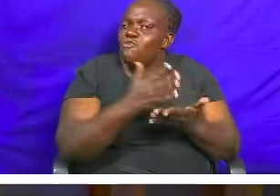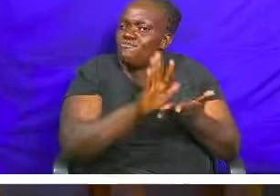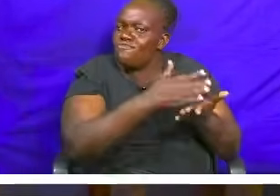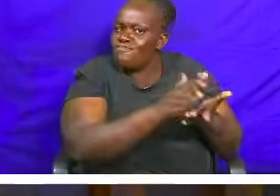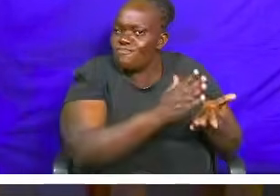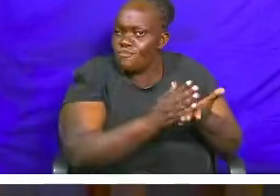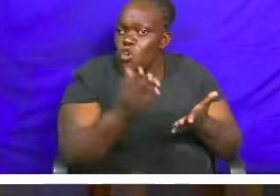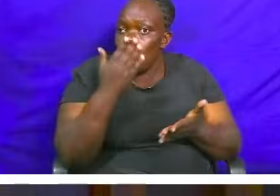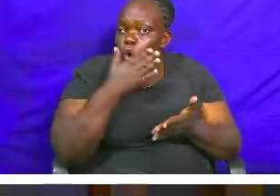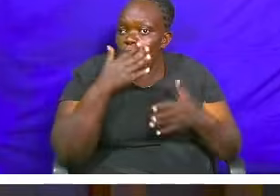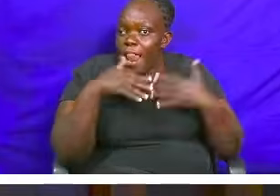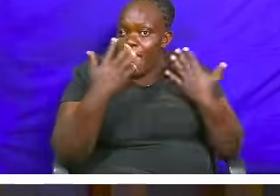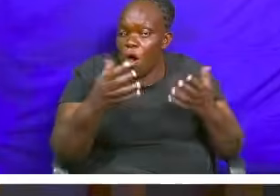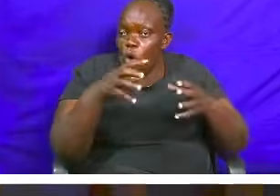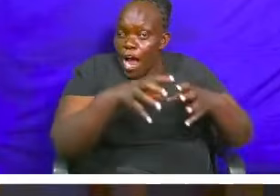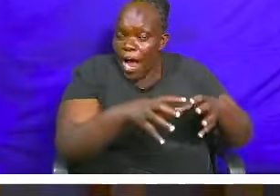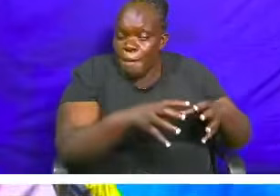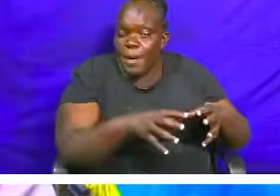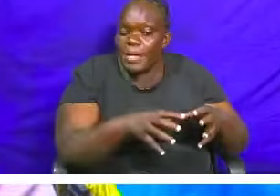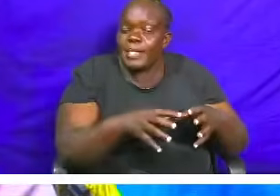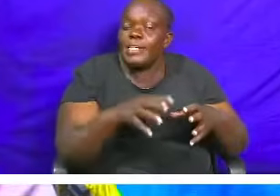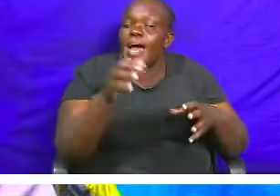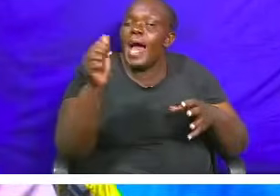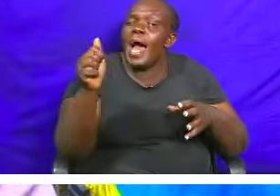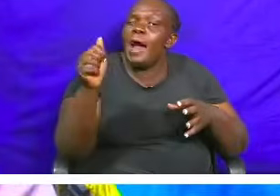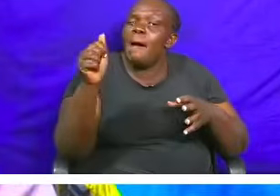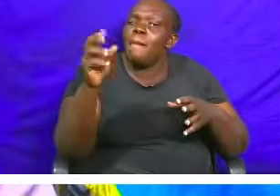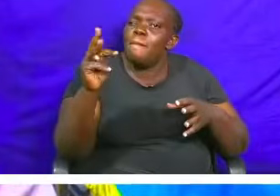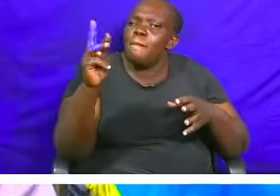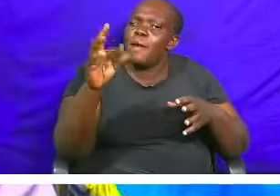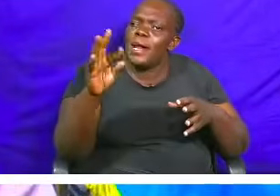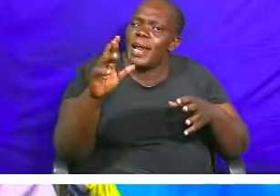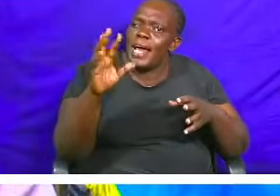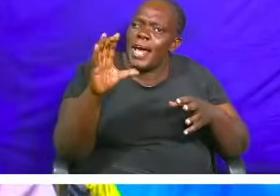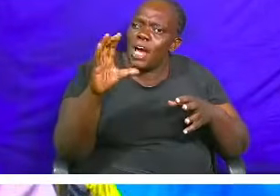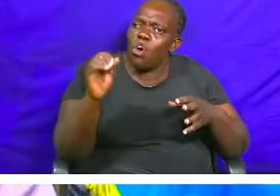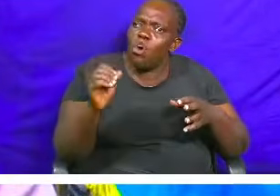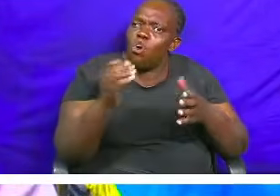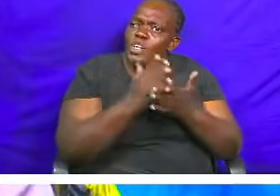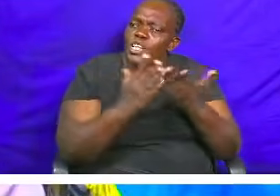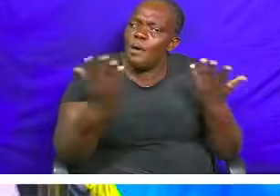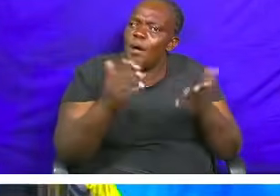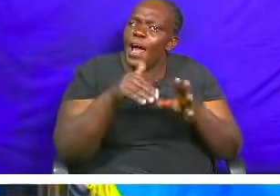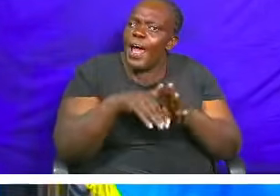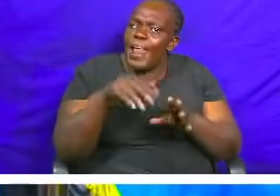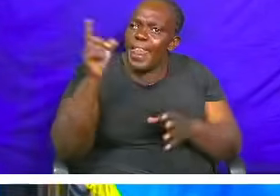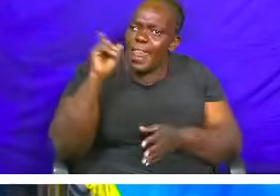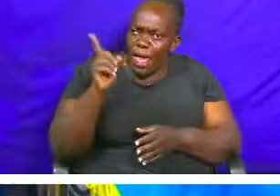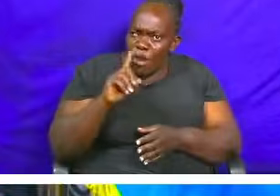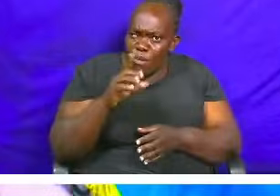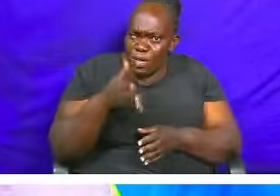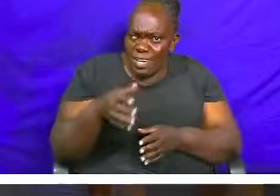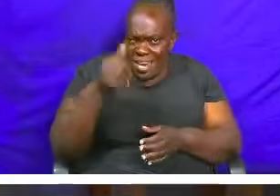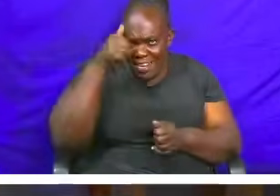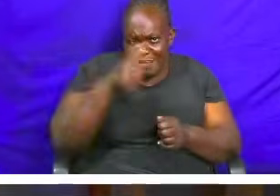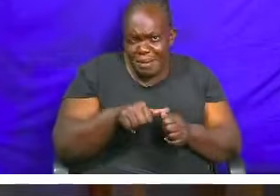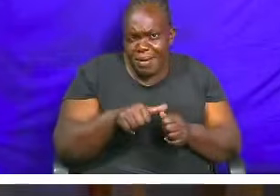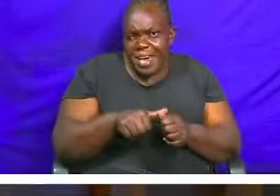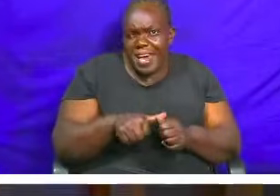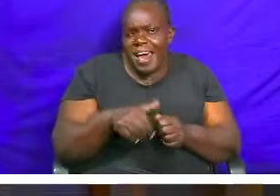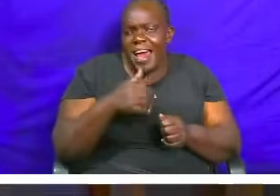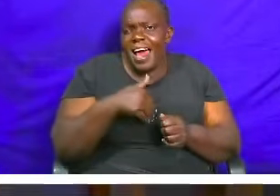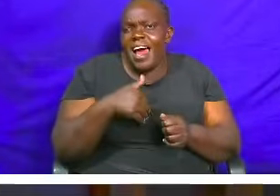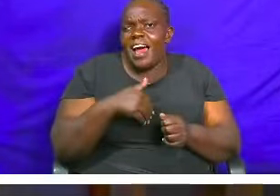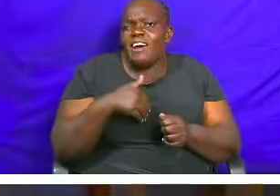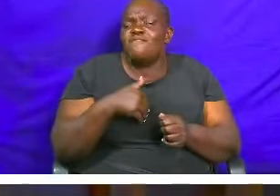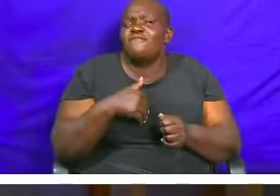of a company called Agreco, which was doing emergency power production somewhere here in Nairobi. I remember I used to have an order